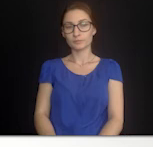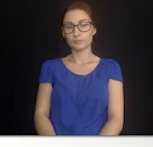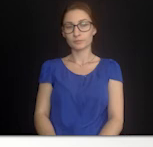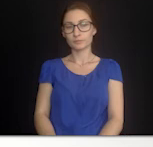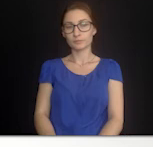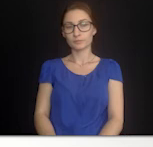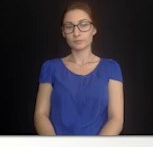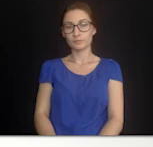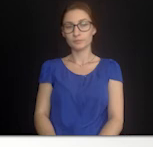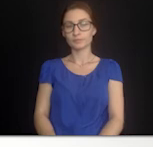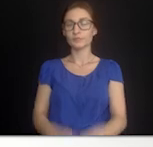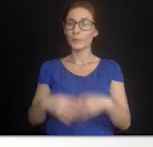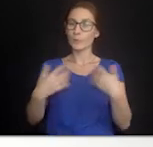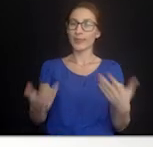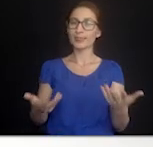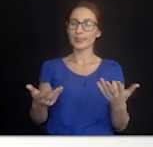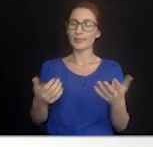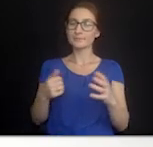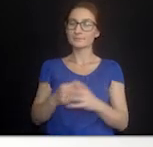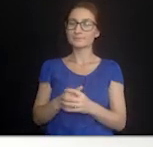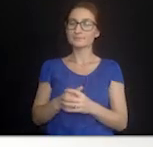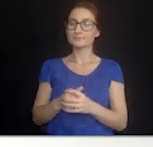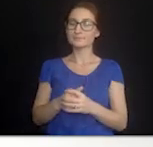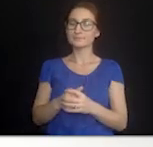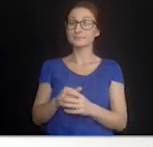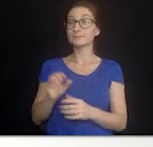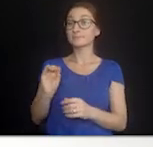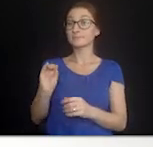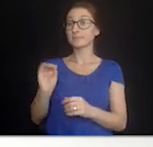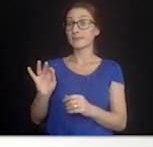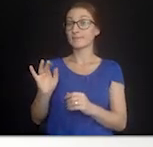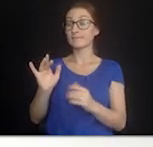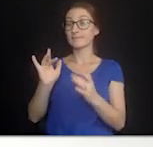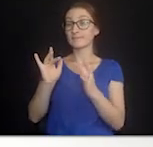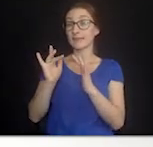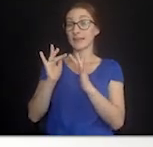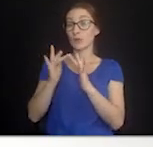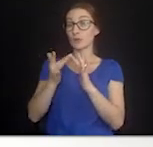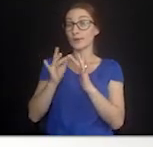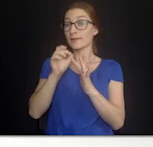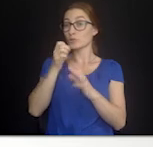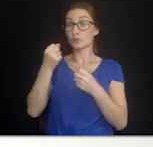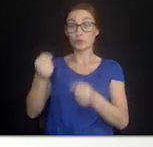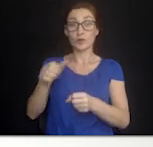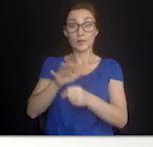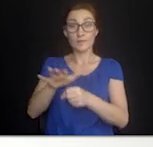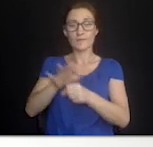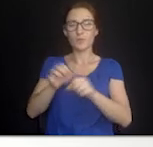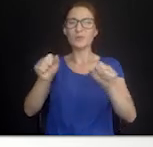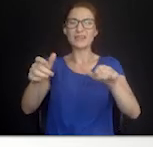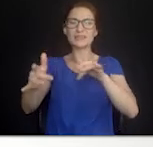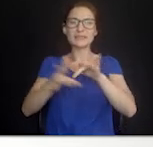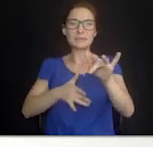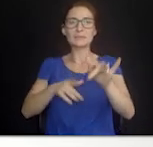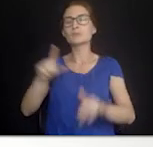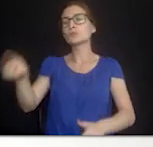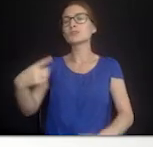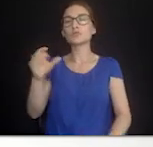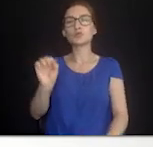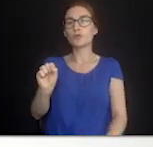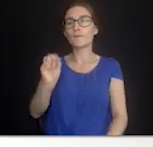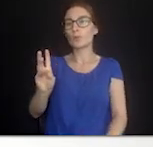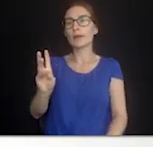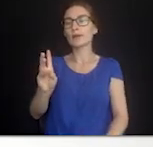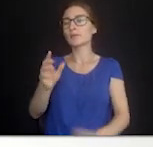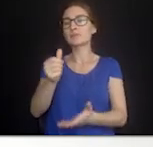Well, if my internet isn't strong enough, we'll skip the video, but it's just a software that I like to show people that helps